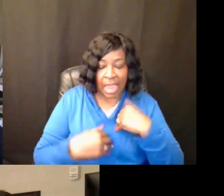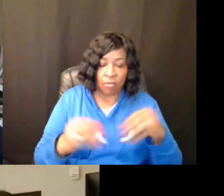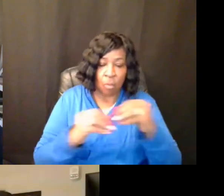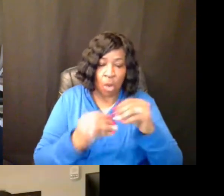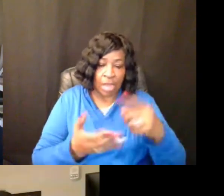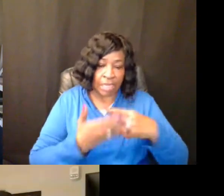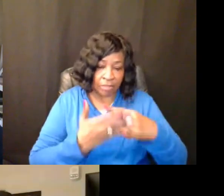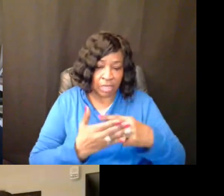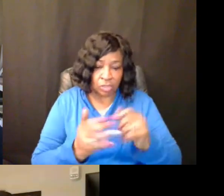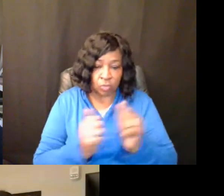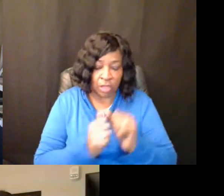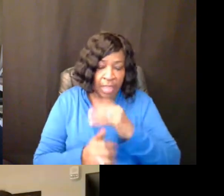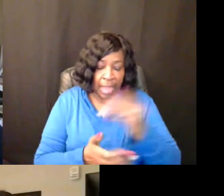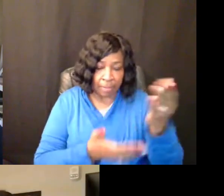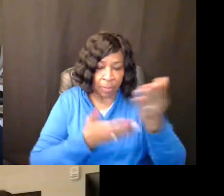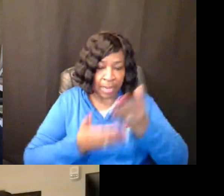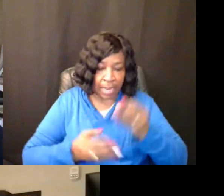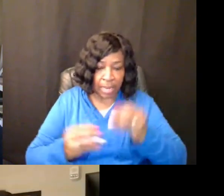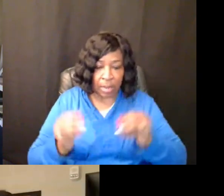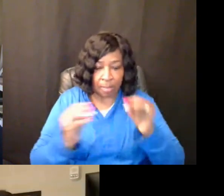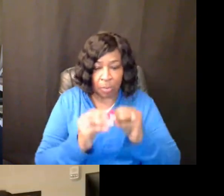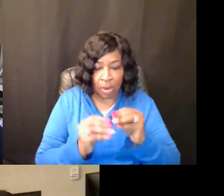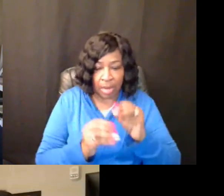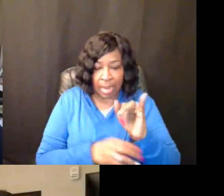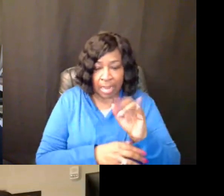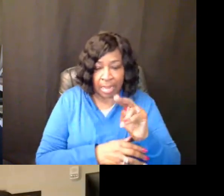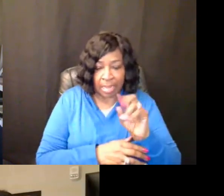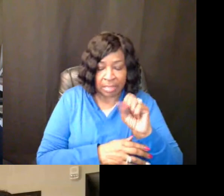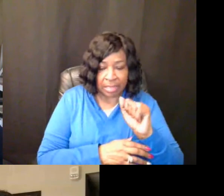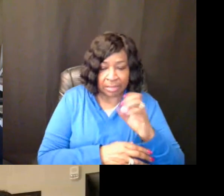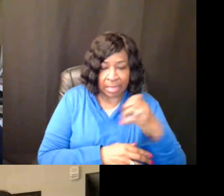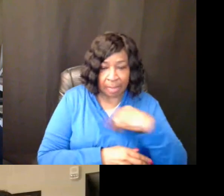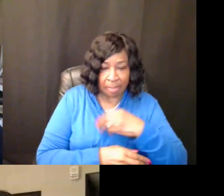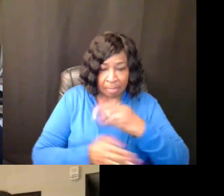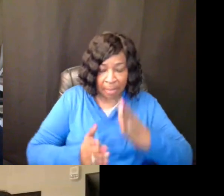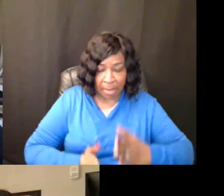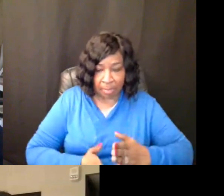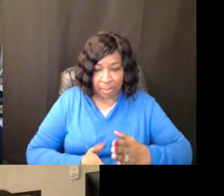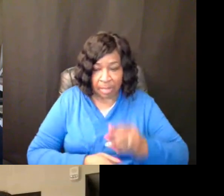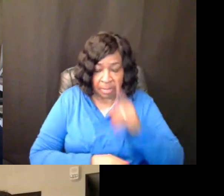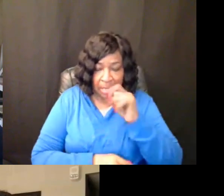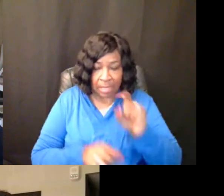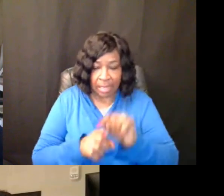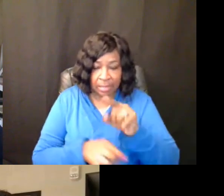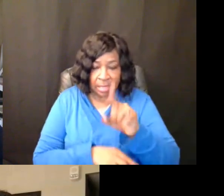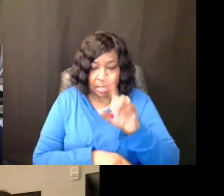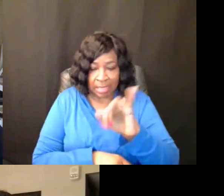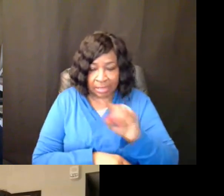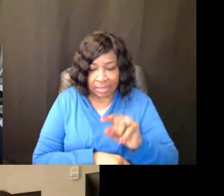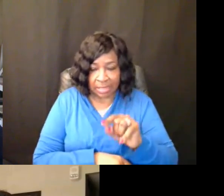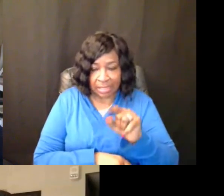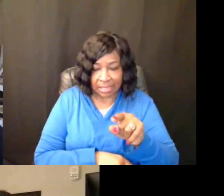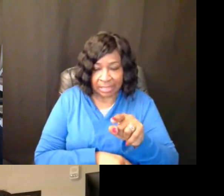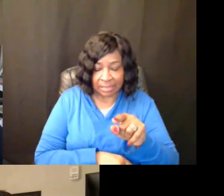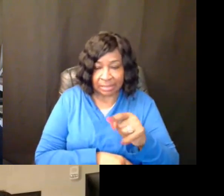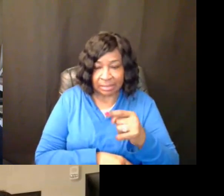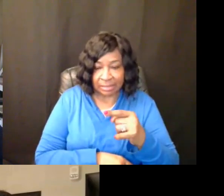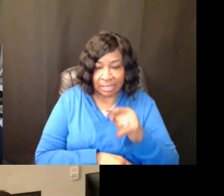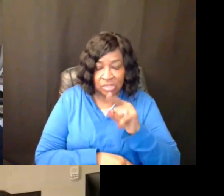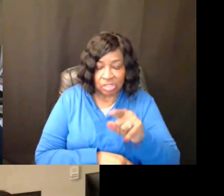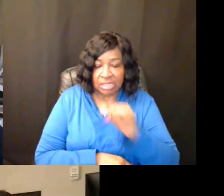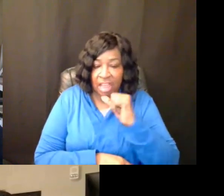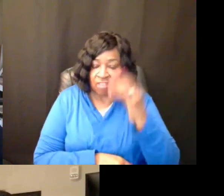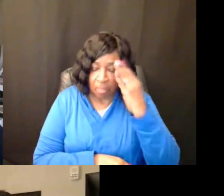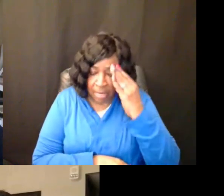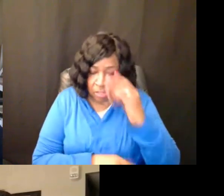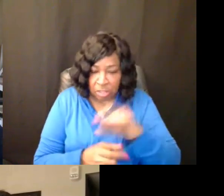with and bring in more NSAC members, because I think as Liz has sort of indicated, she's not familiar